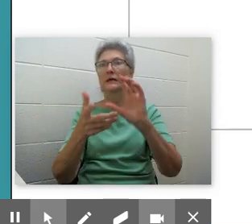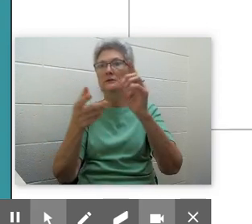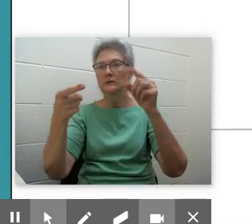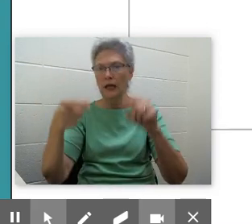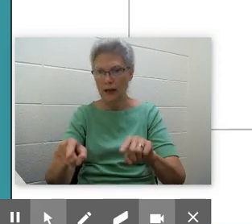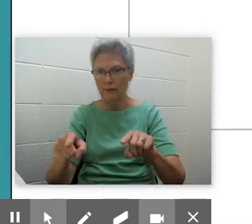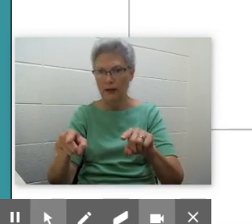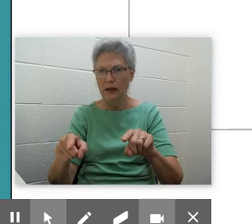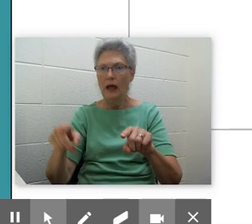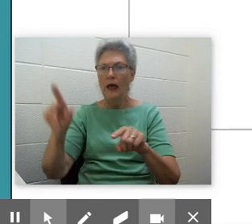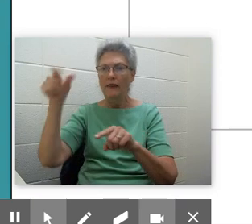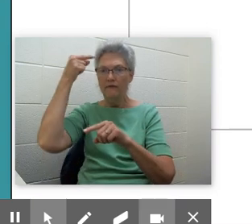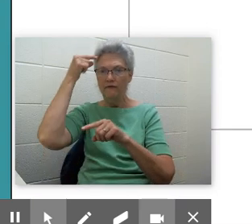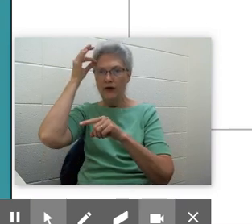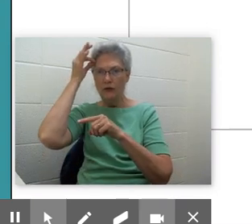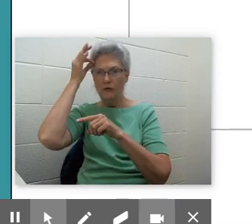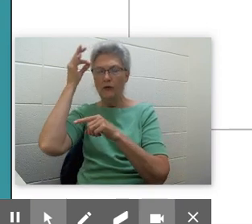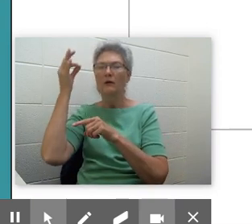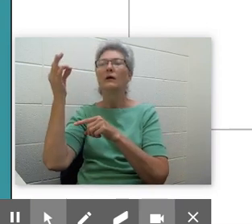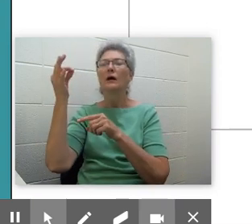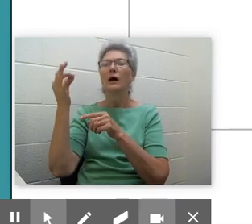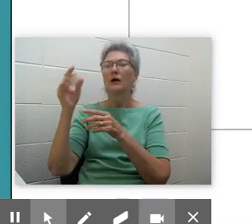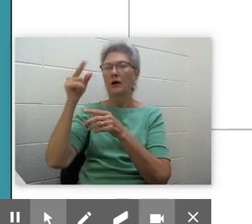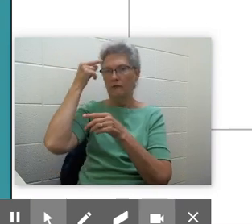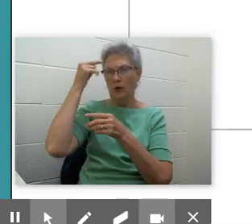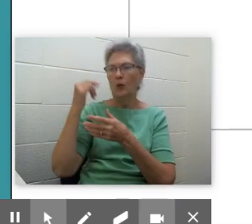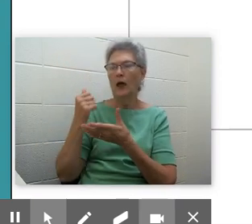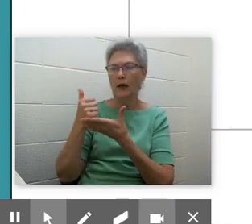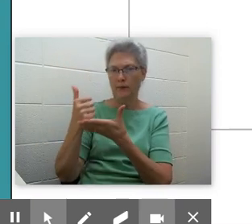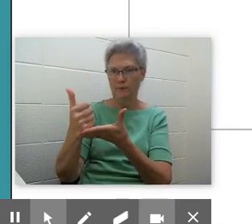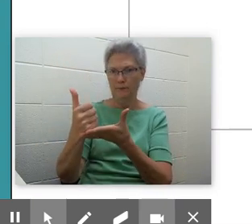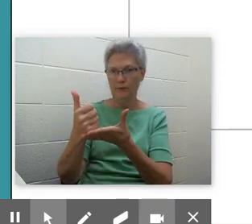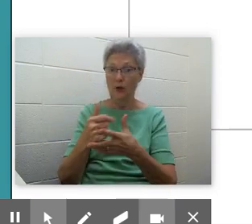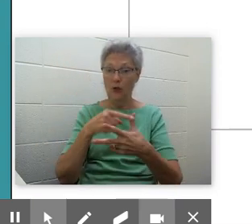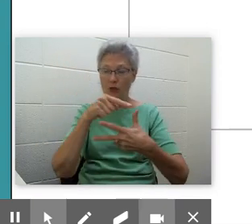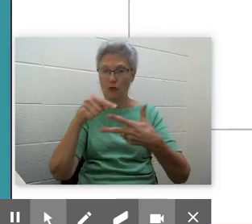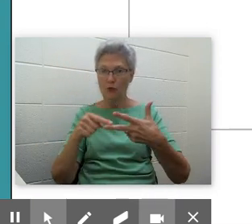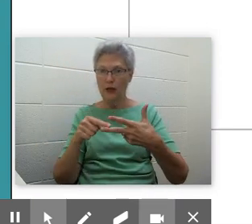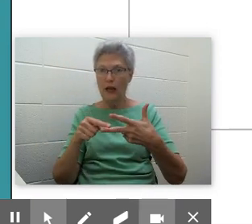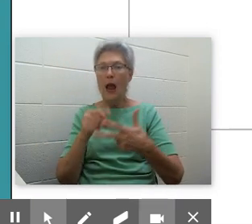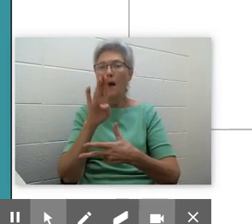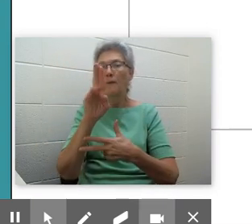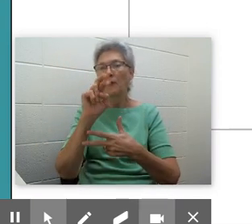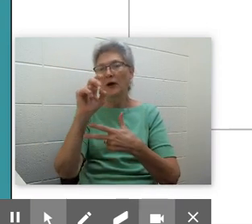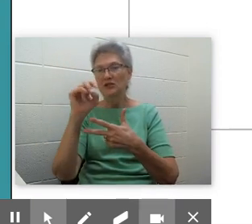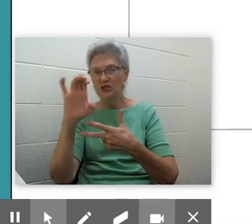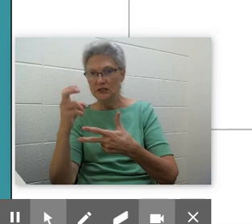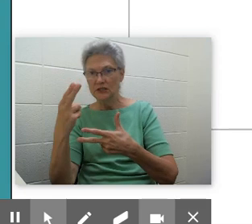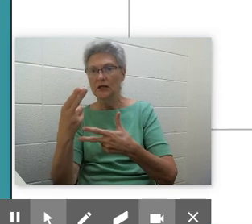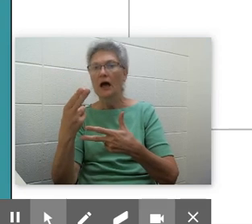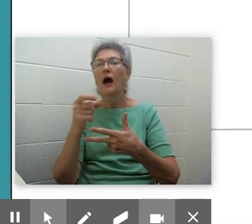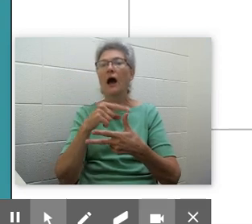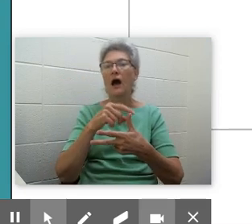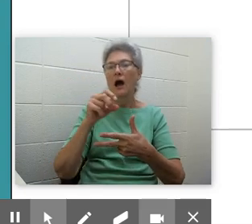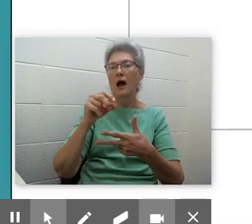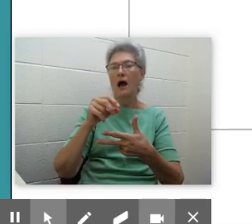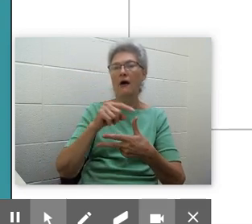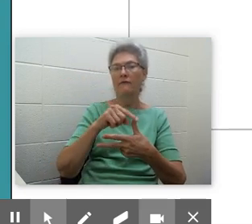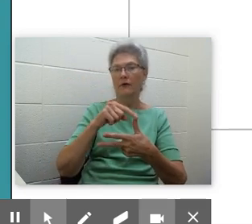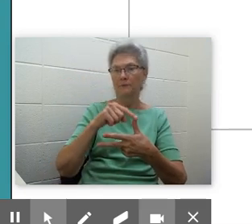happen, they come in and help. We also found out that there are three branches of government that work together to